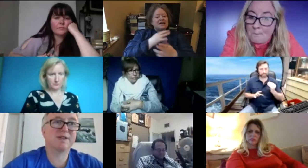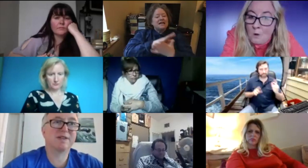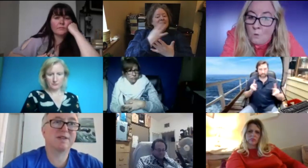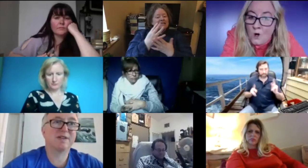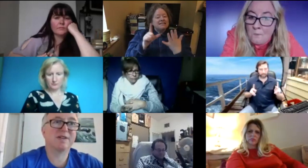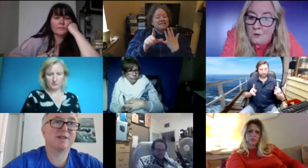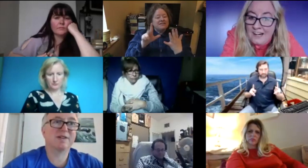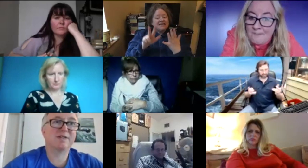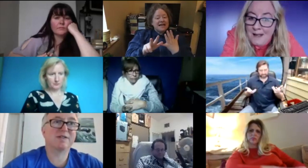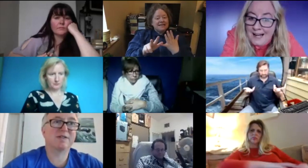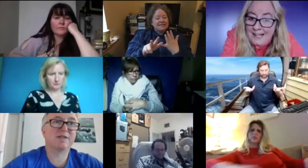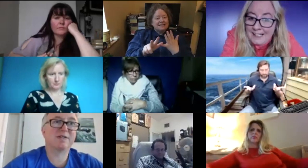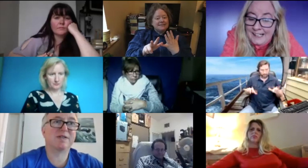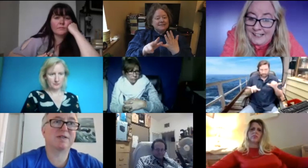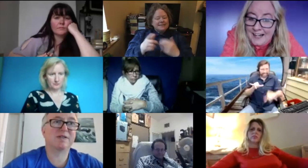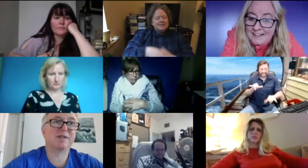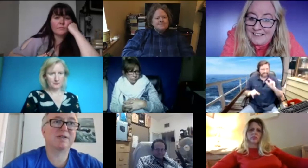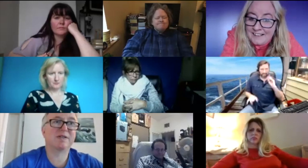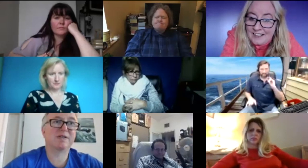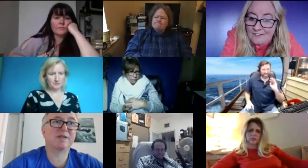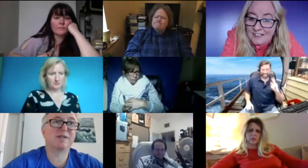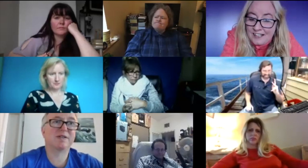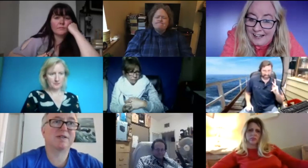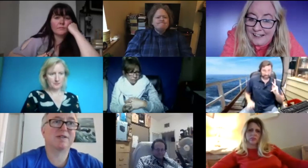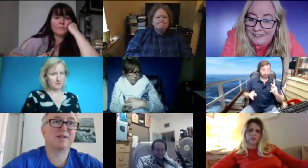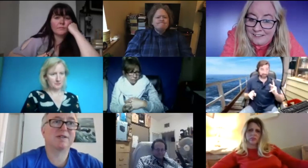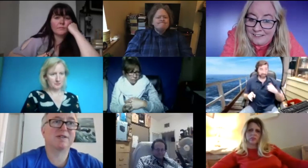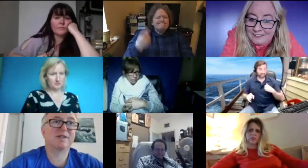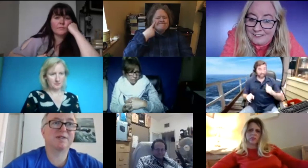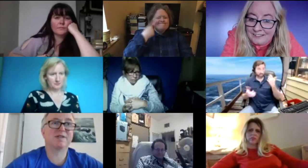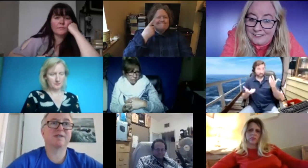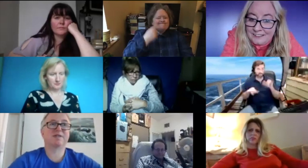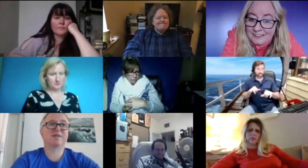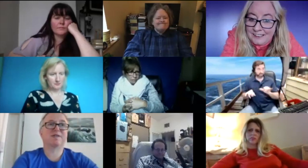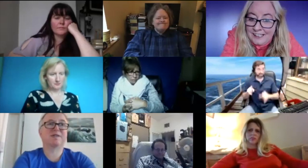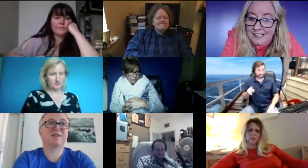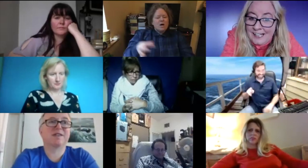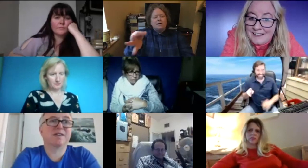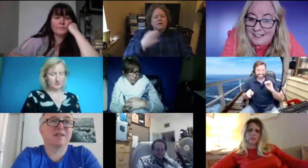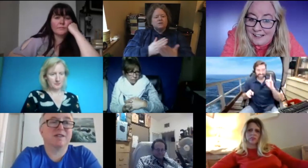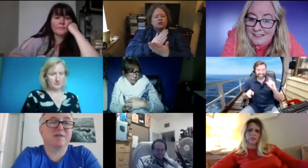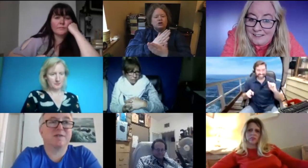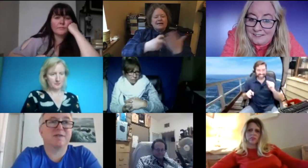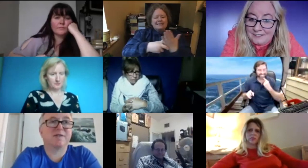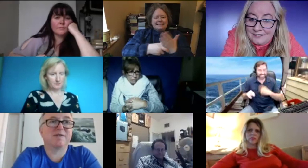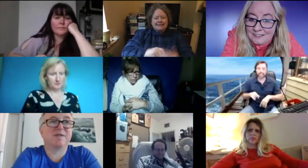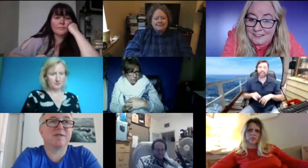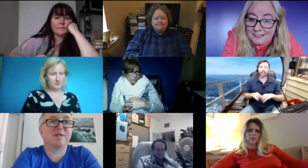wouldn't. But one brave man in 1978 Oh. had said,